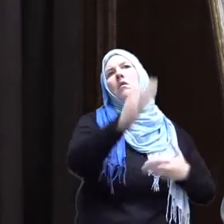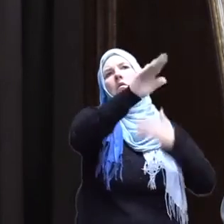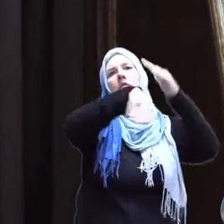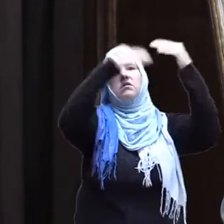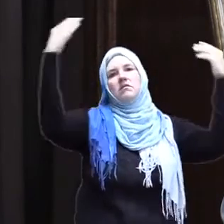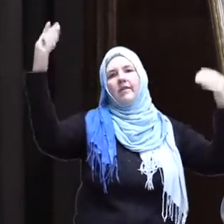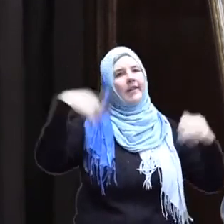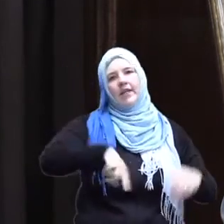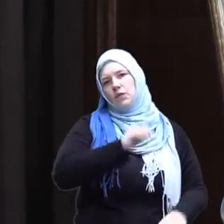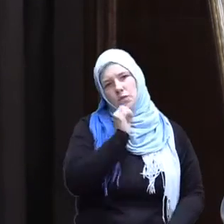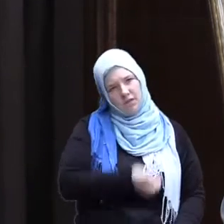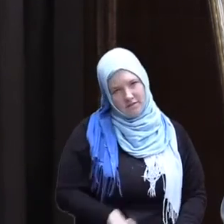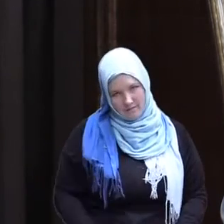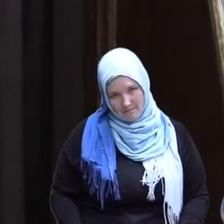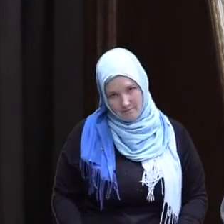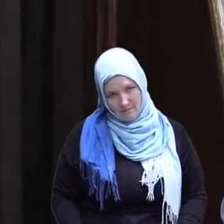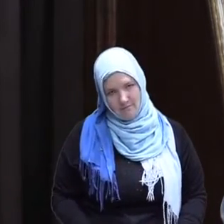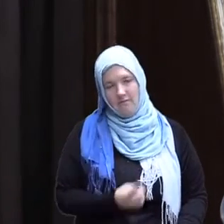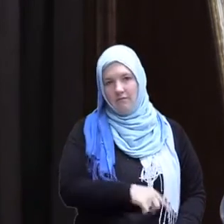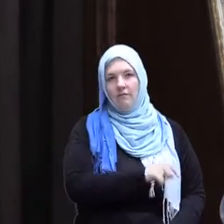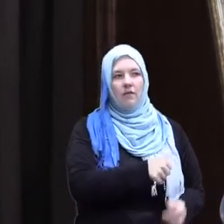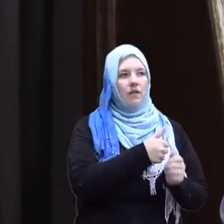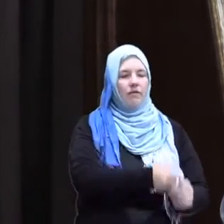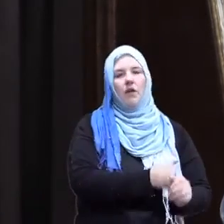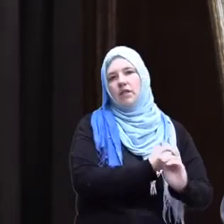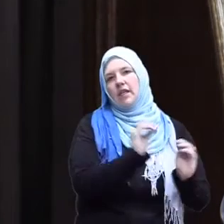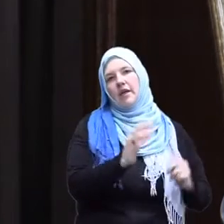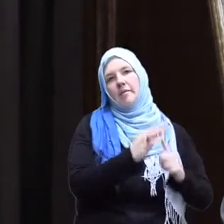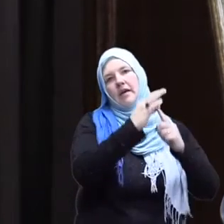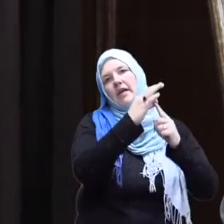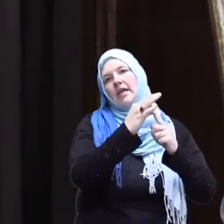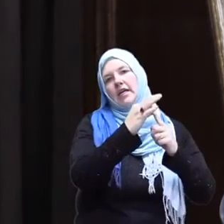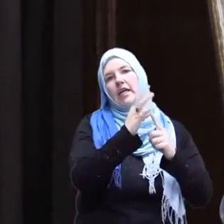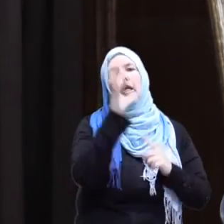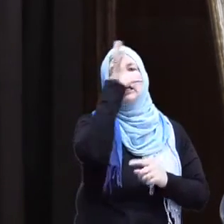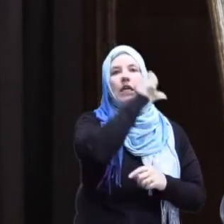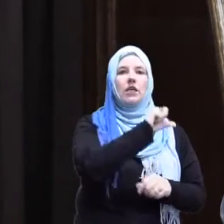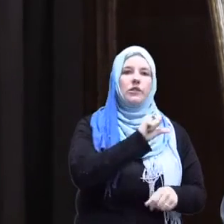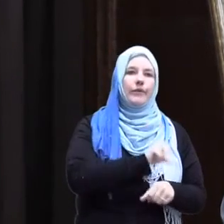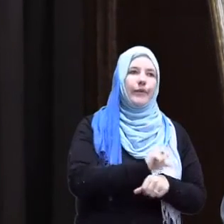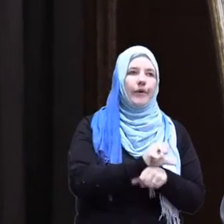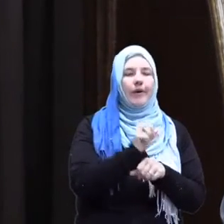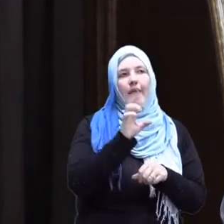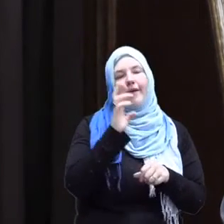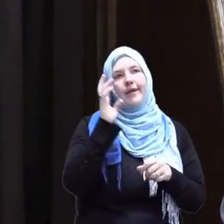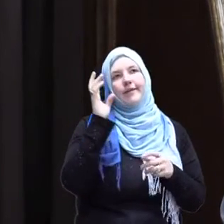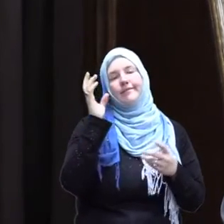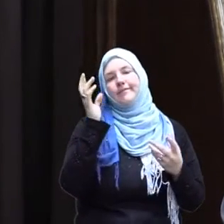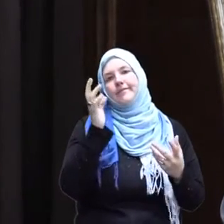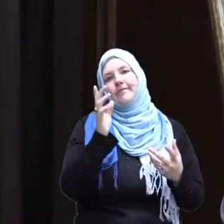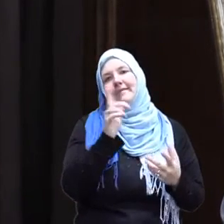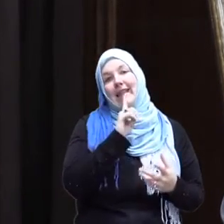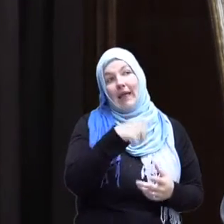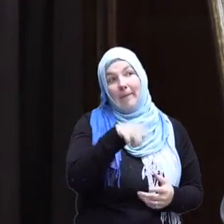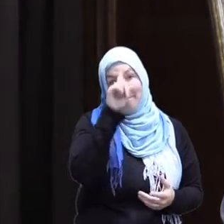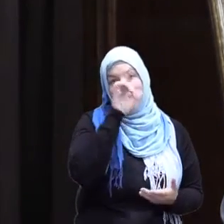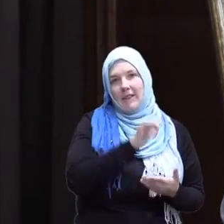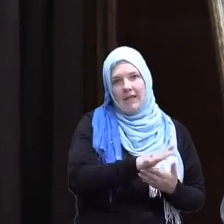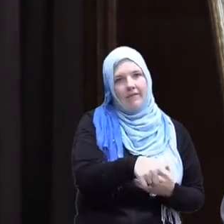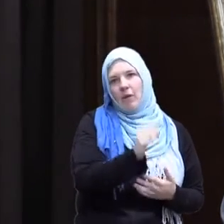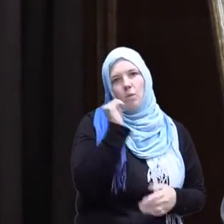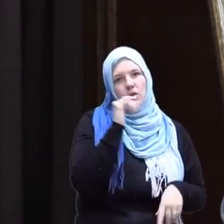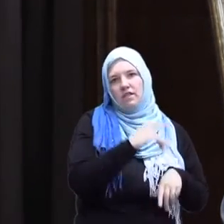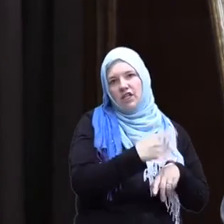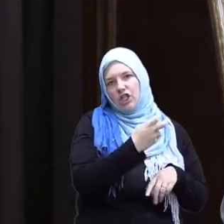don't. So they follow nothing but guesswork and conjecture. So Allah subhanahu wa ta'ala